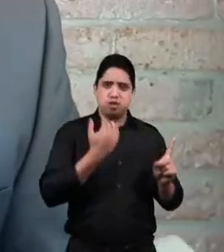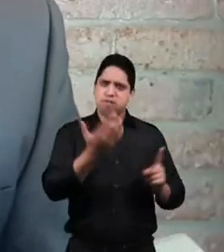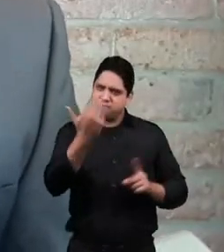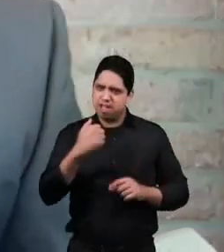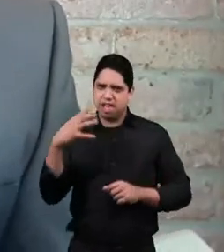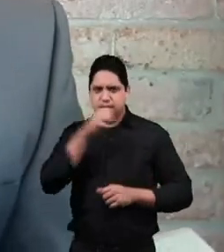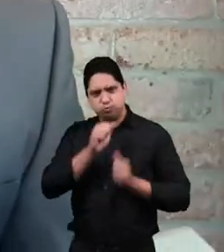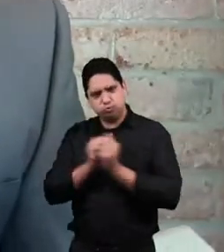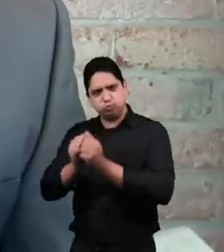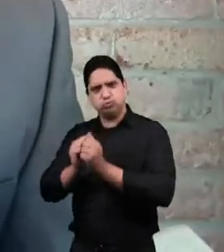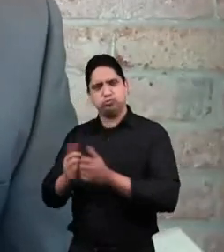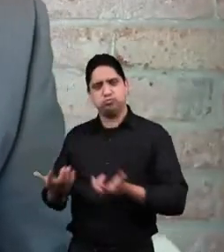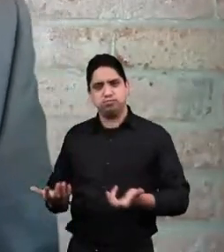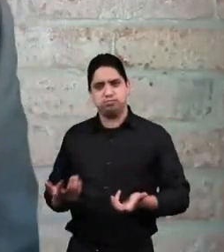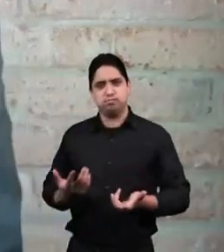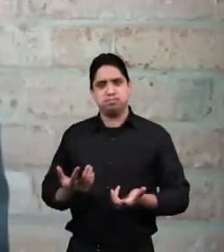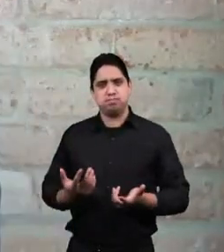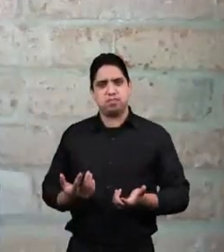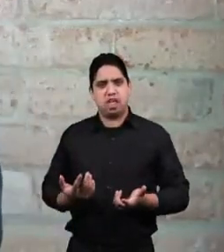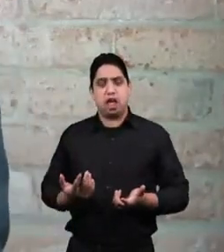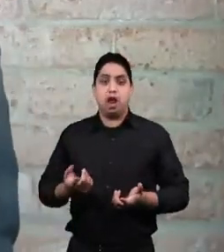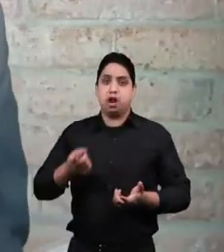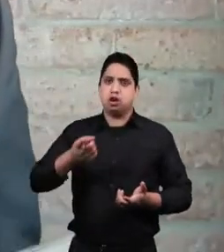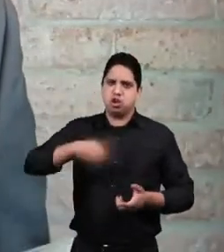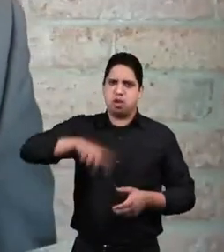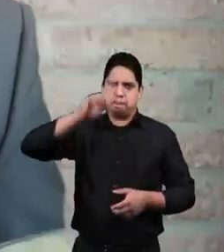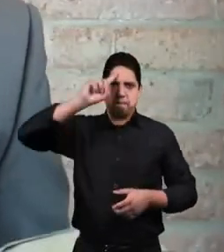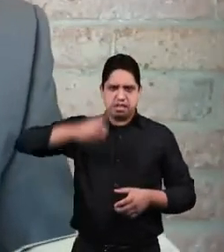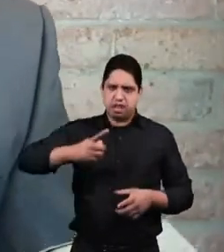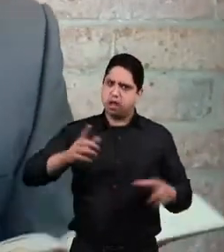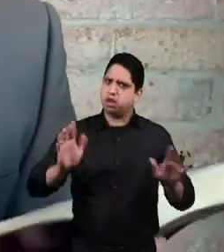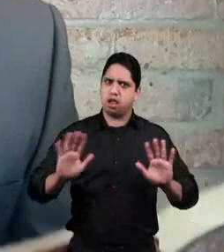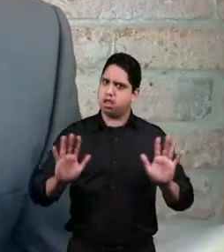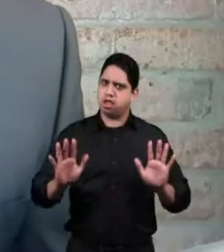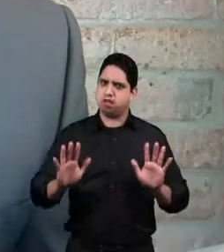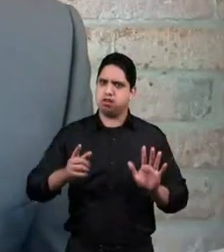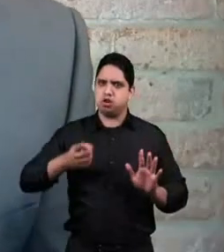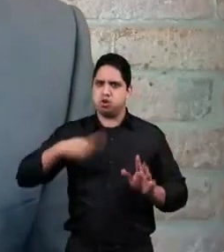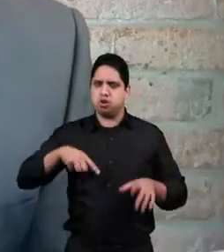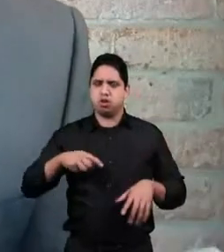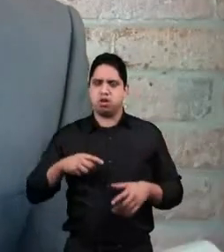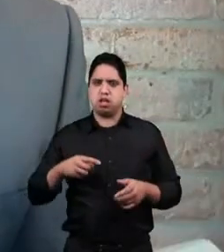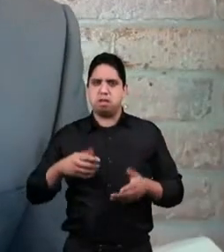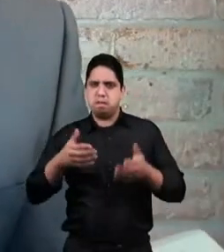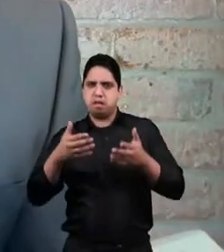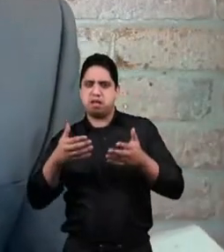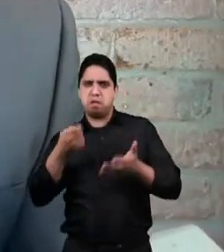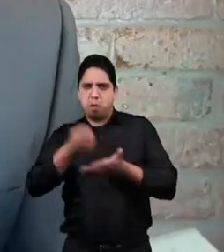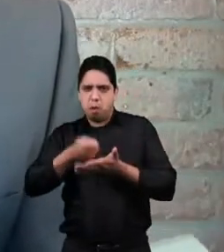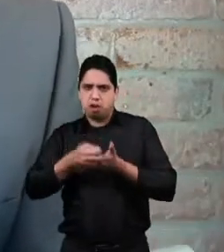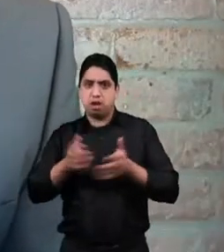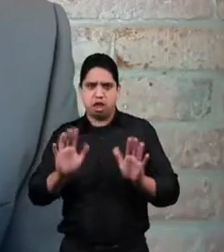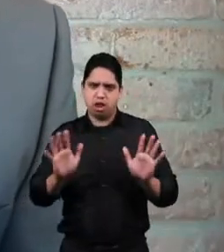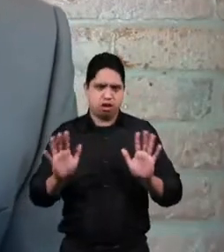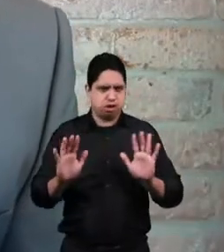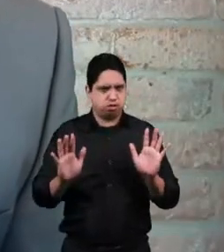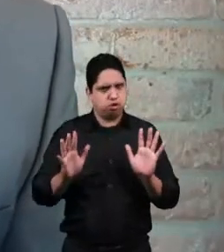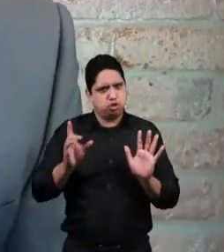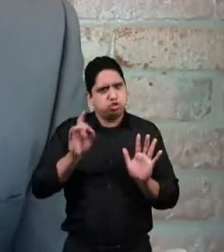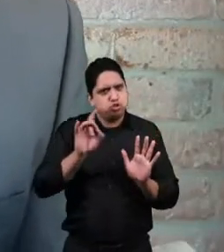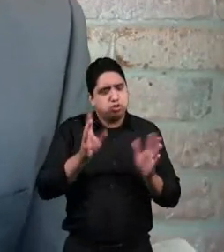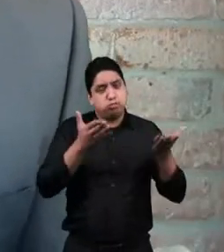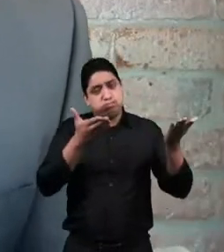Come quickly and seek to be with us. It's not just us imposing to you or giving you an